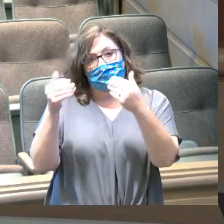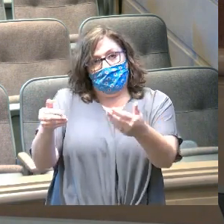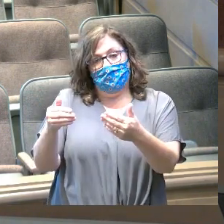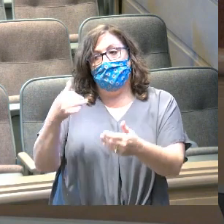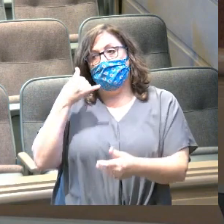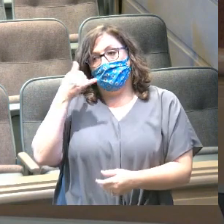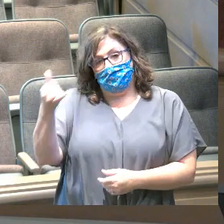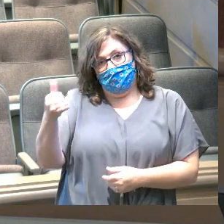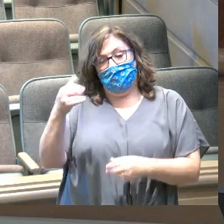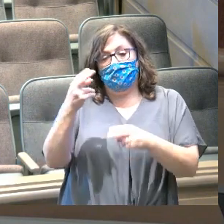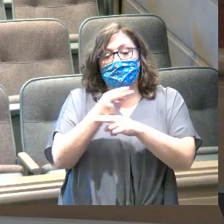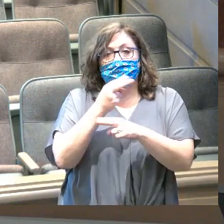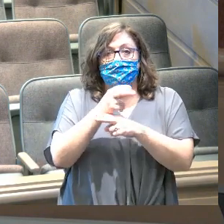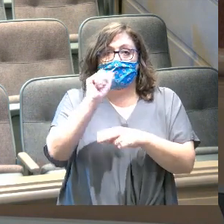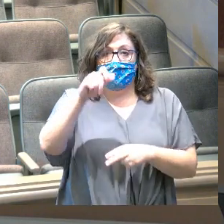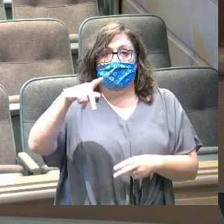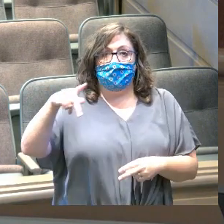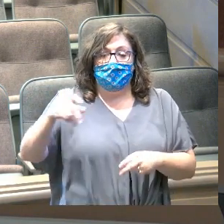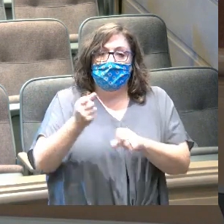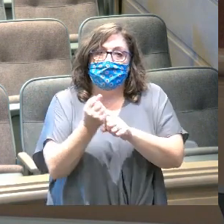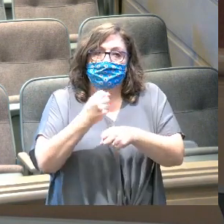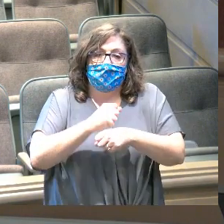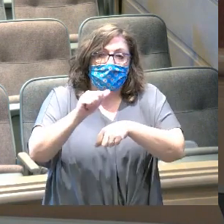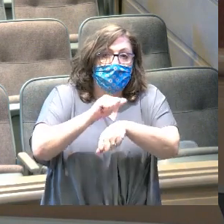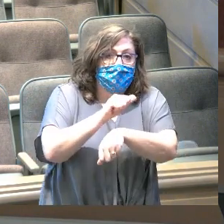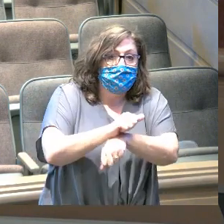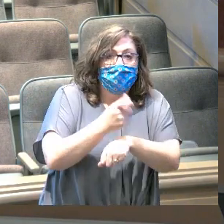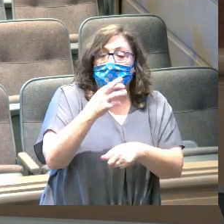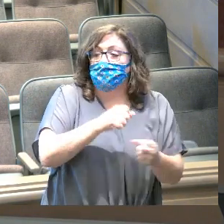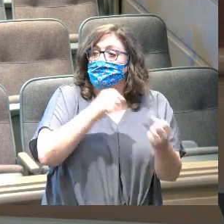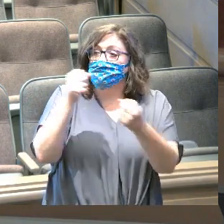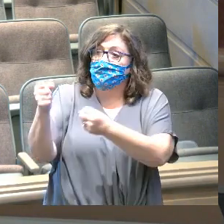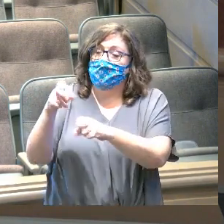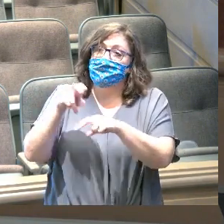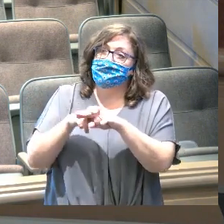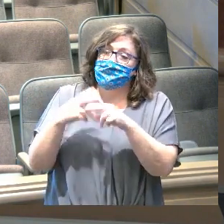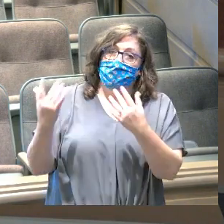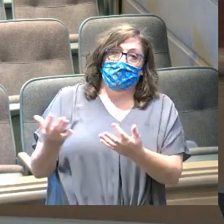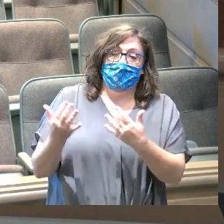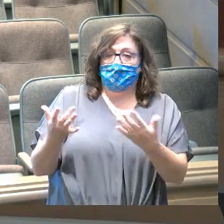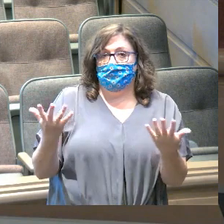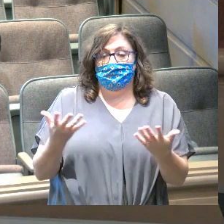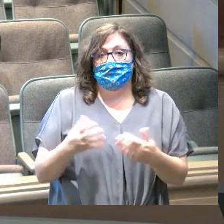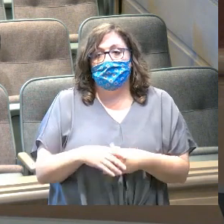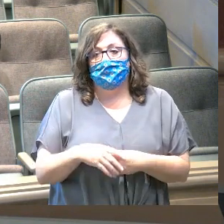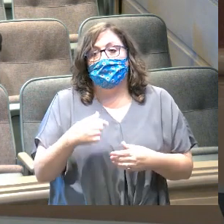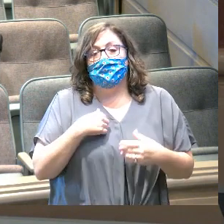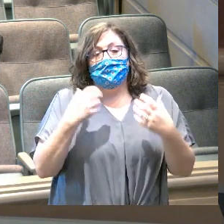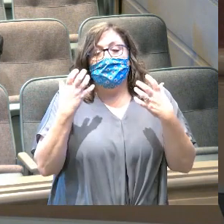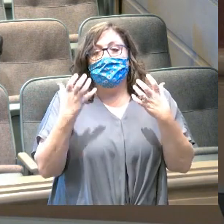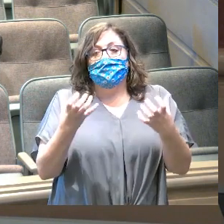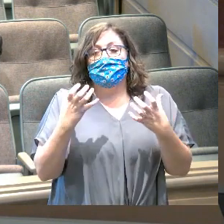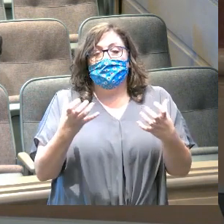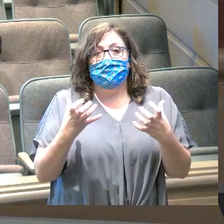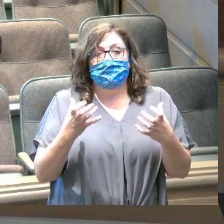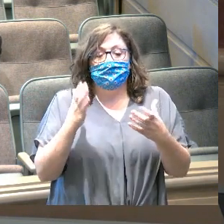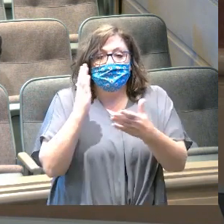call, use the app, make an appointment, or drive up there and sit in line. And I want to dispel the